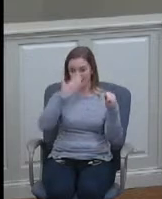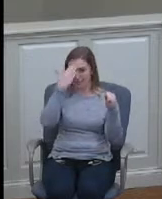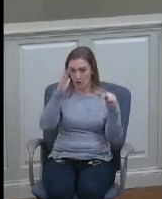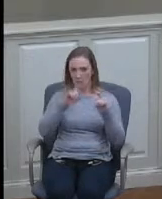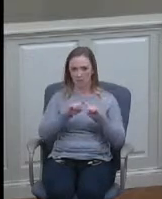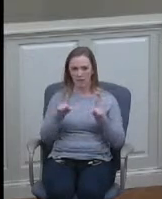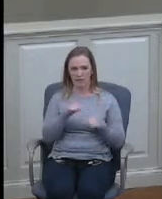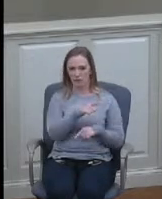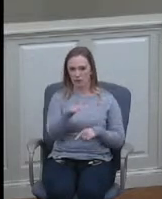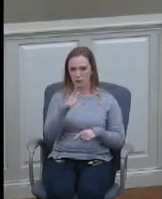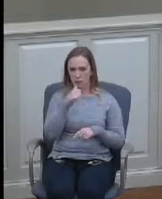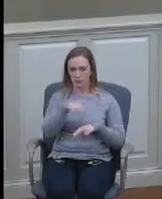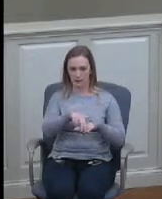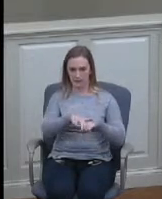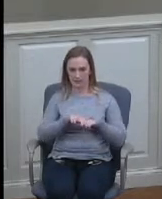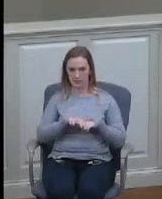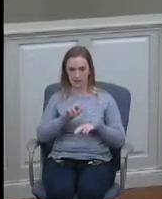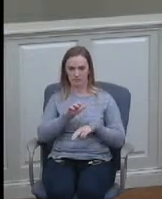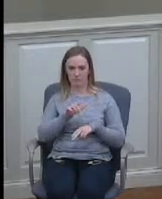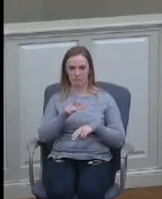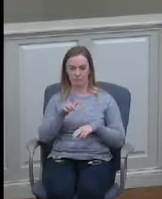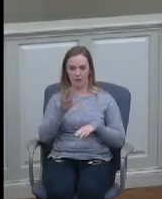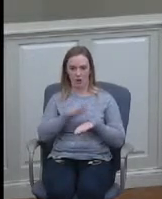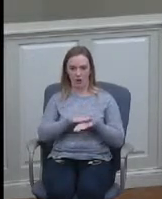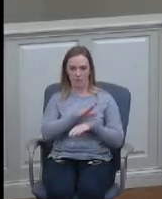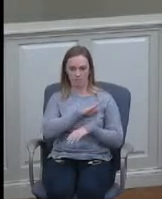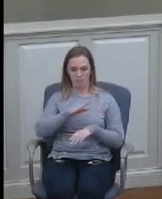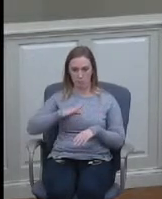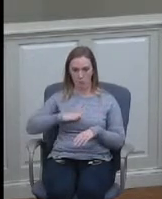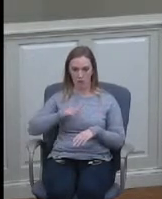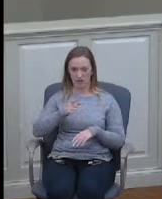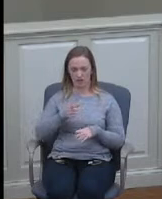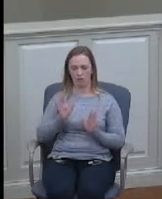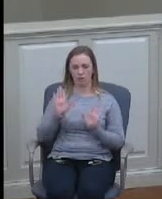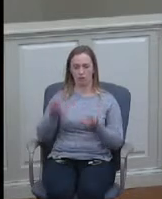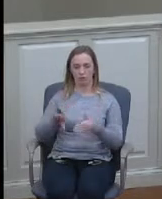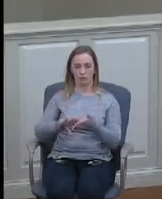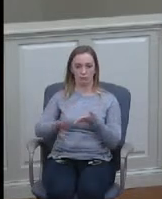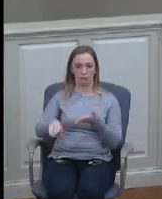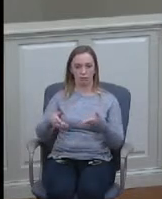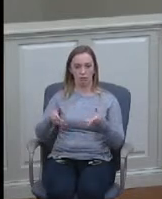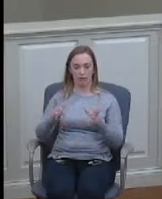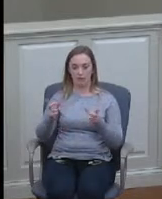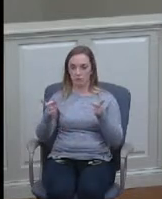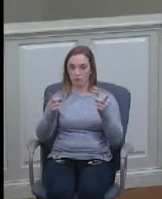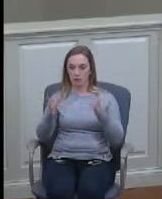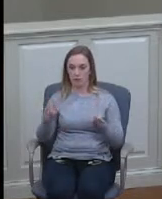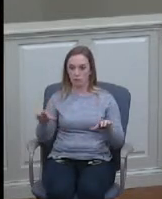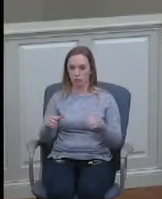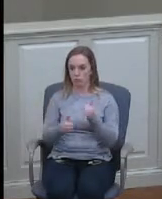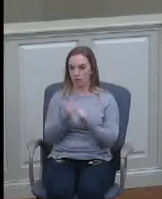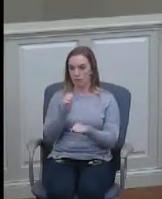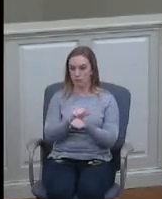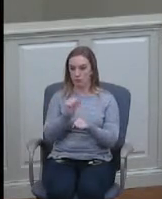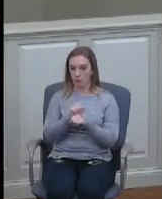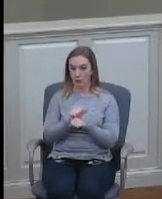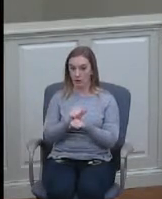easy sometimes to let your executive director do the bulk of the work. And so like Ann Yeager said, we've really had to learn a